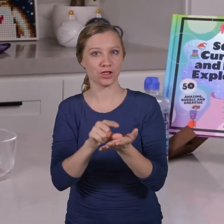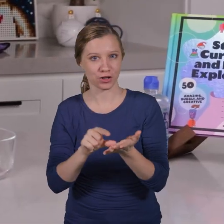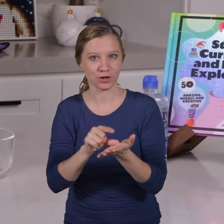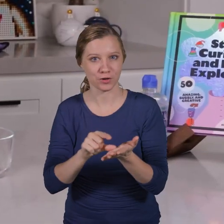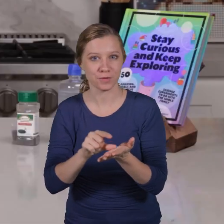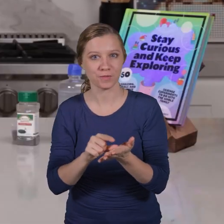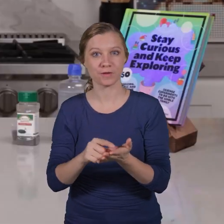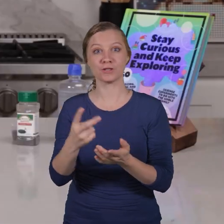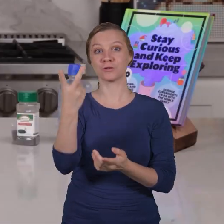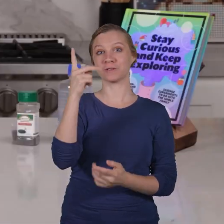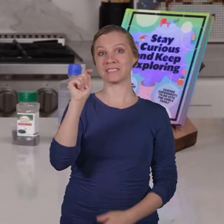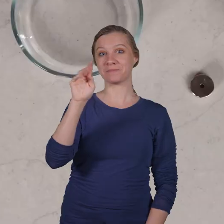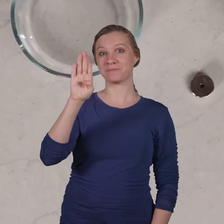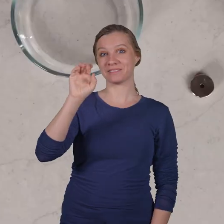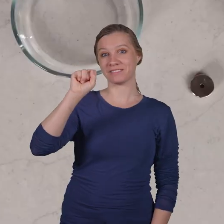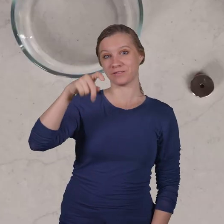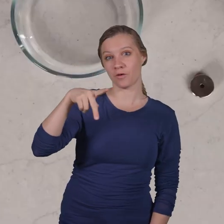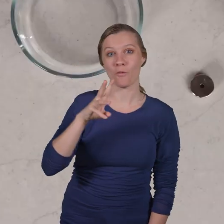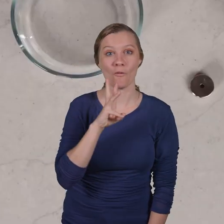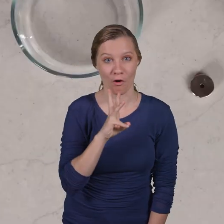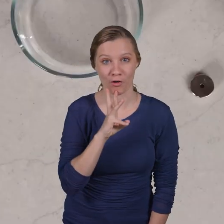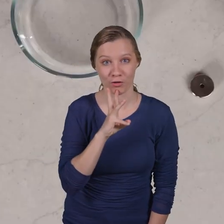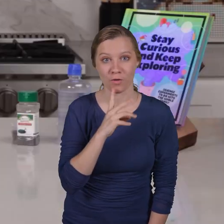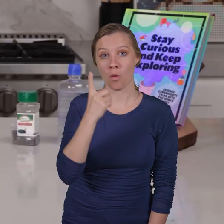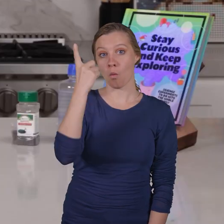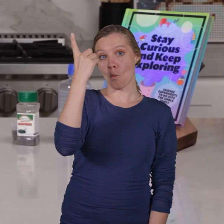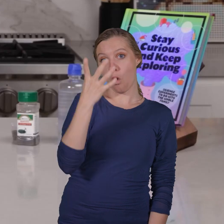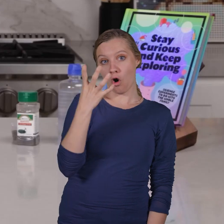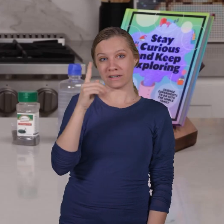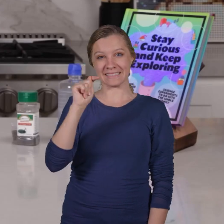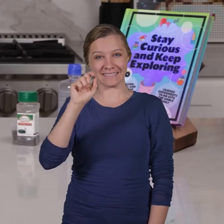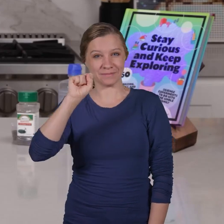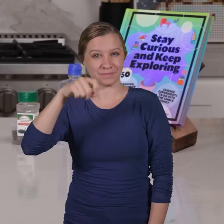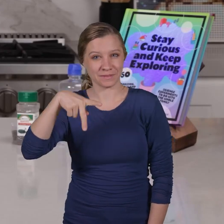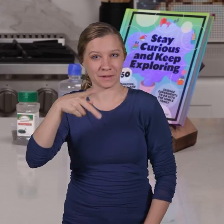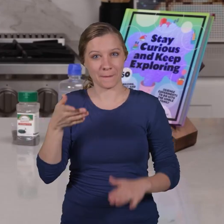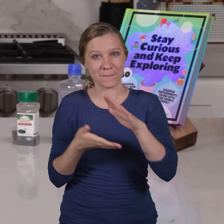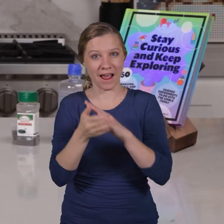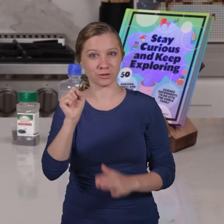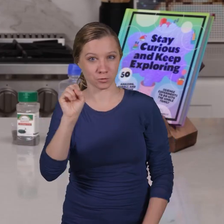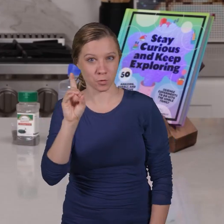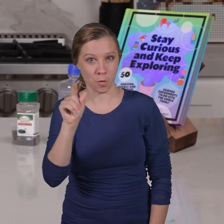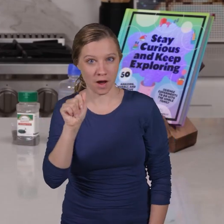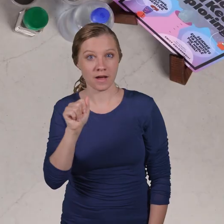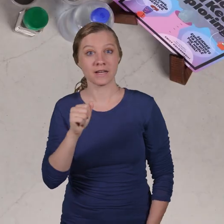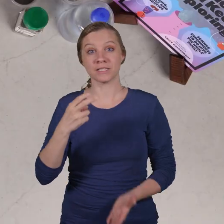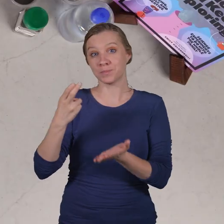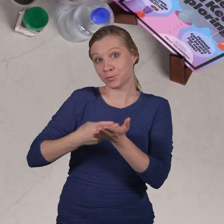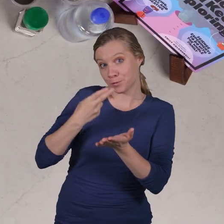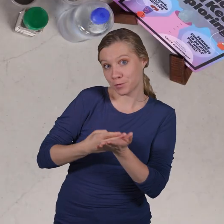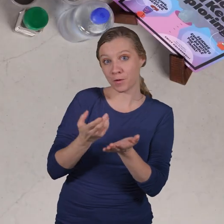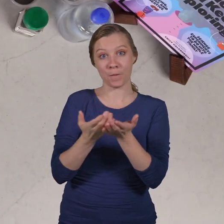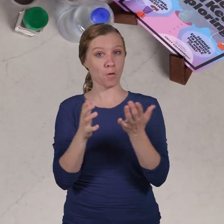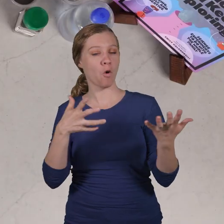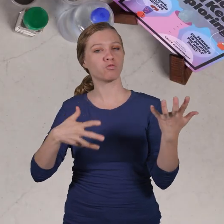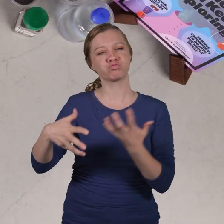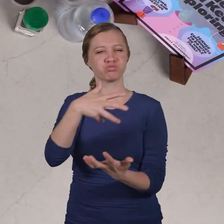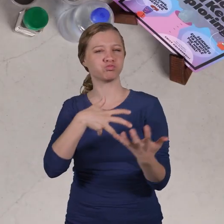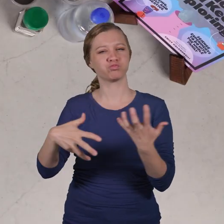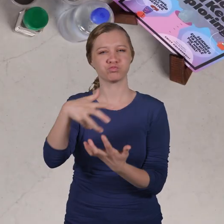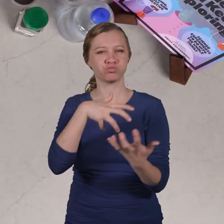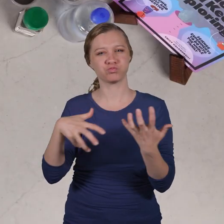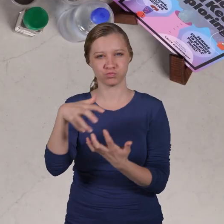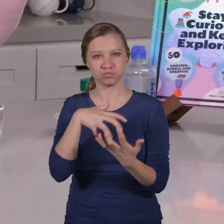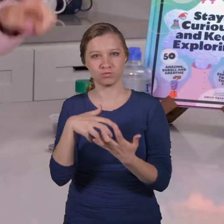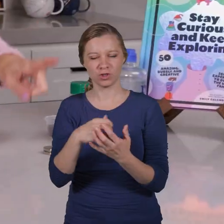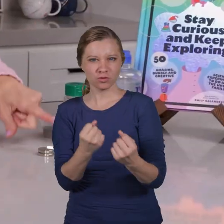1/3 cup of glue, 2 tablespoons of water, 1/4 teaspoon of baking soda, a spoon and a bowl to mix